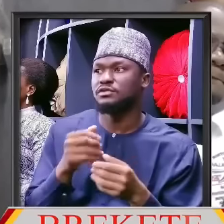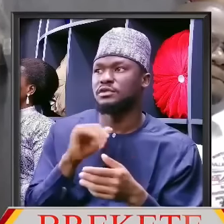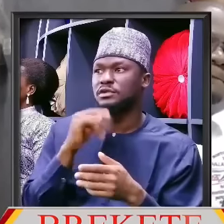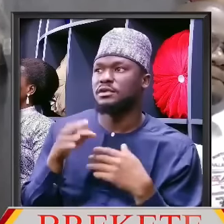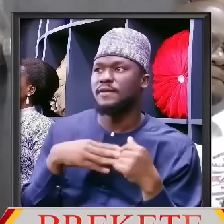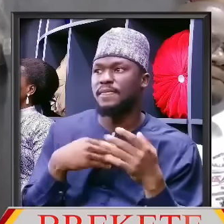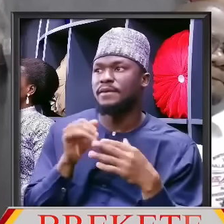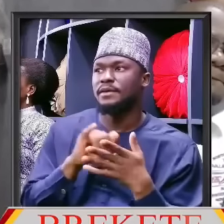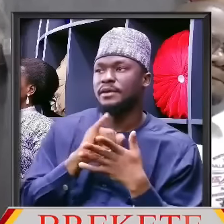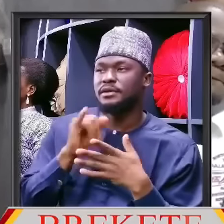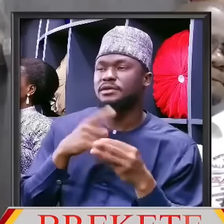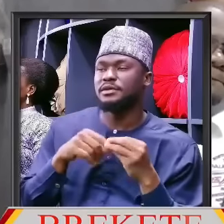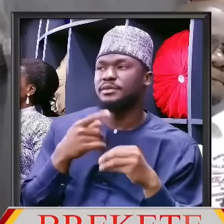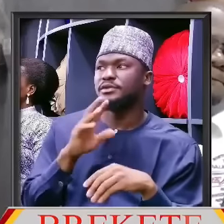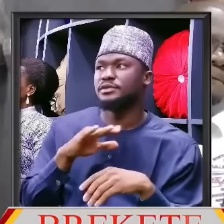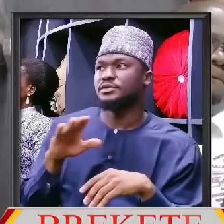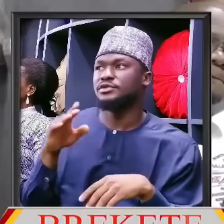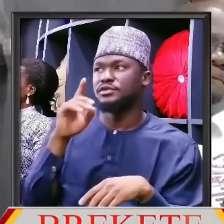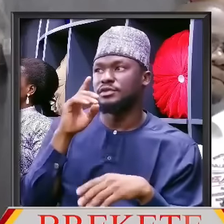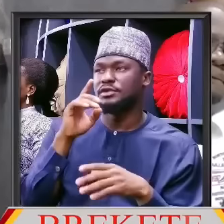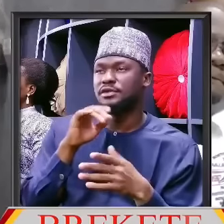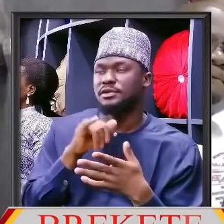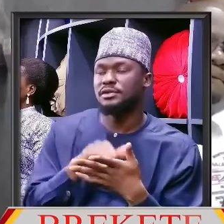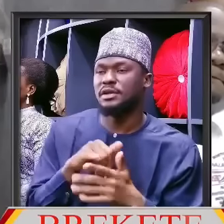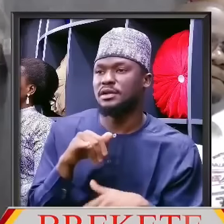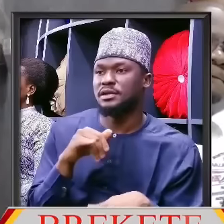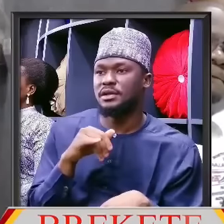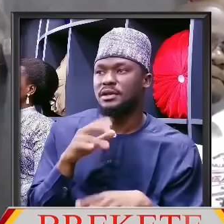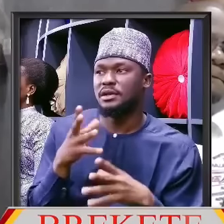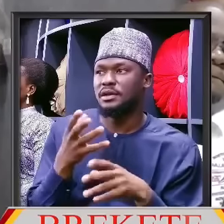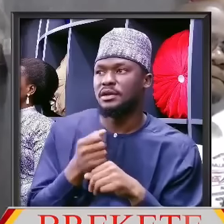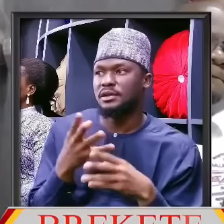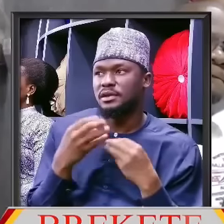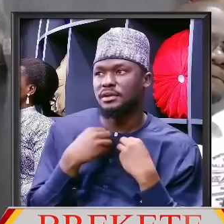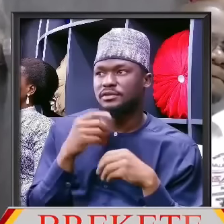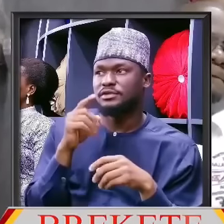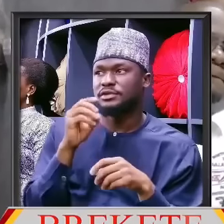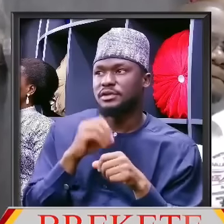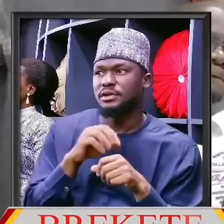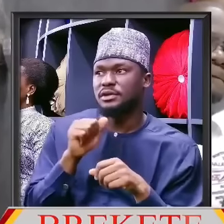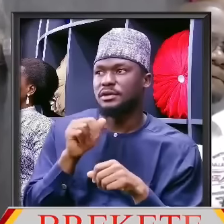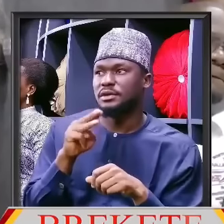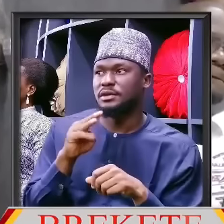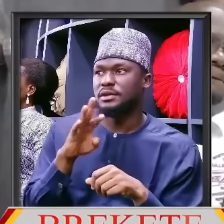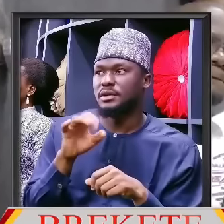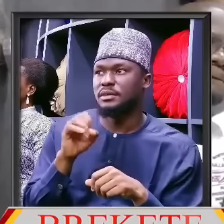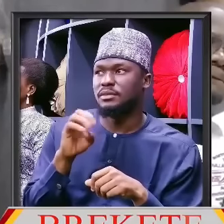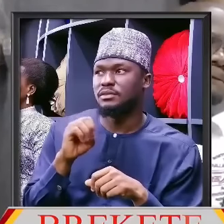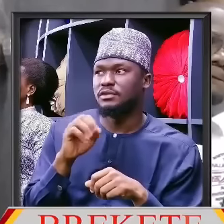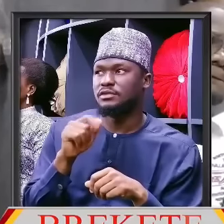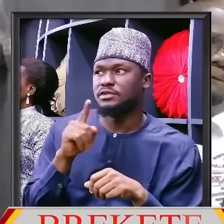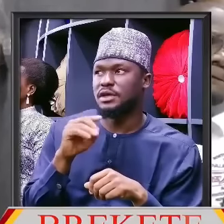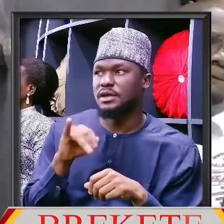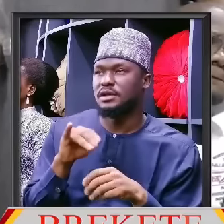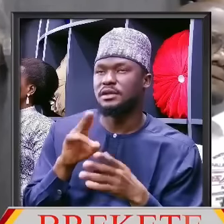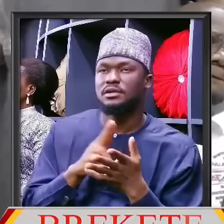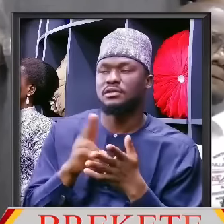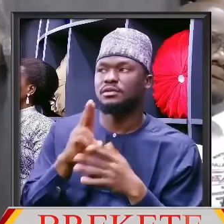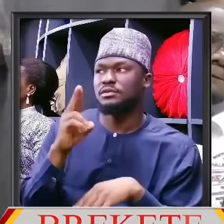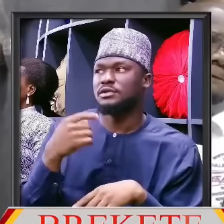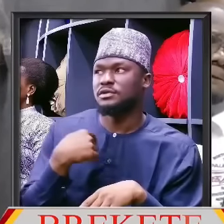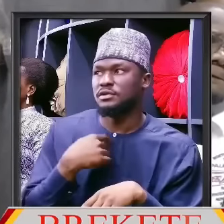the matter will concern the children where they get admission for Ambrose Alli University, Eboma. We hear